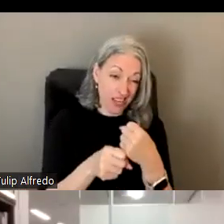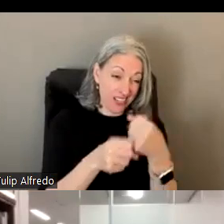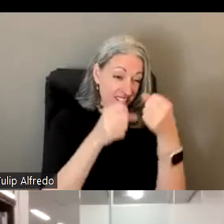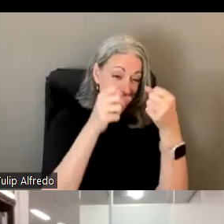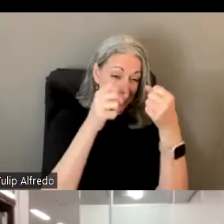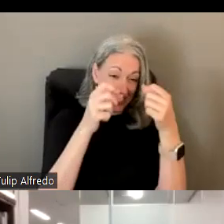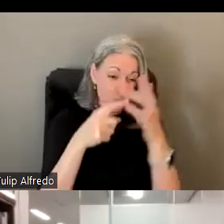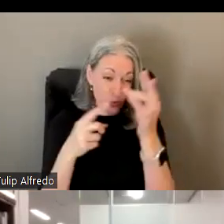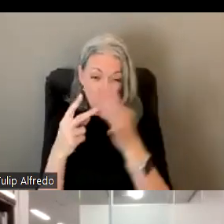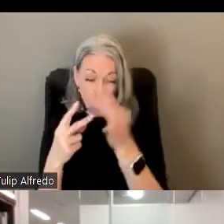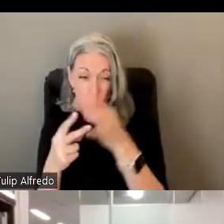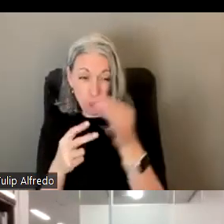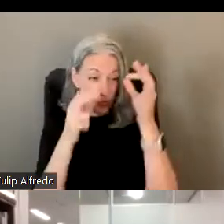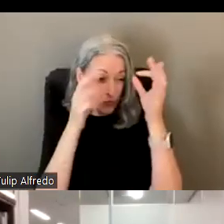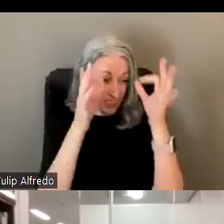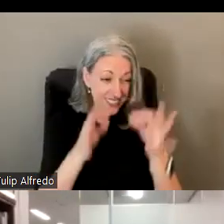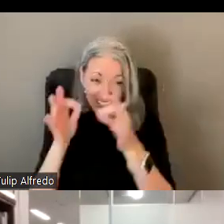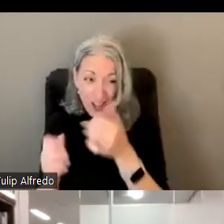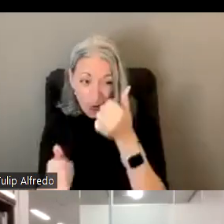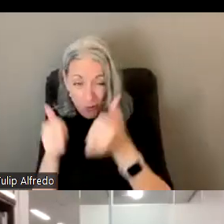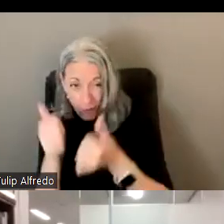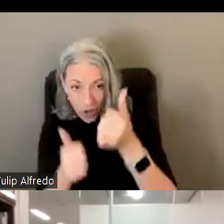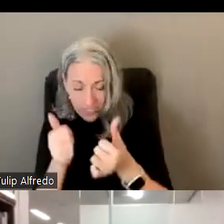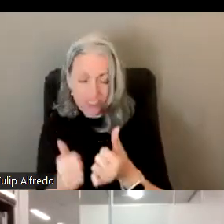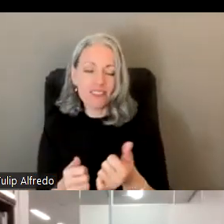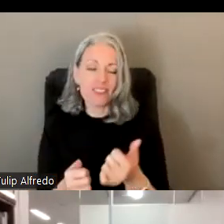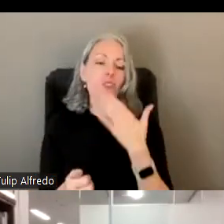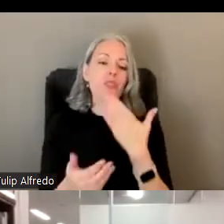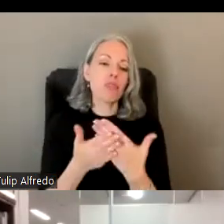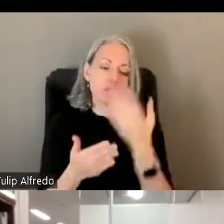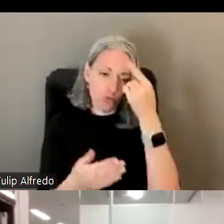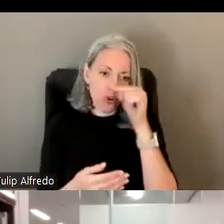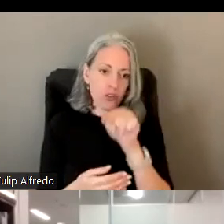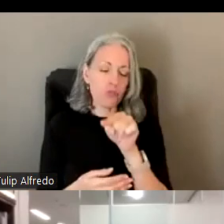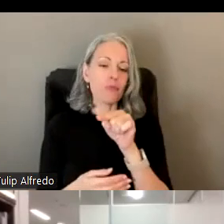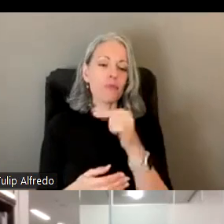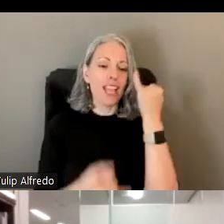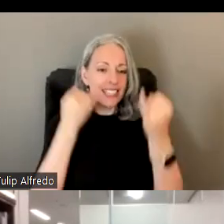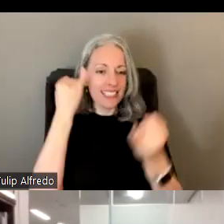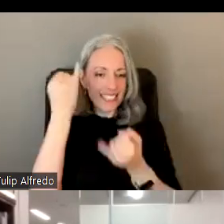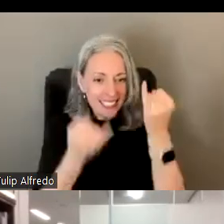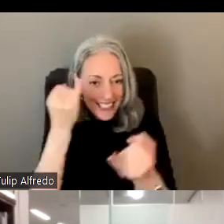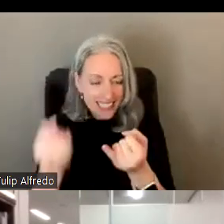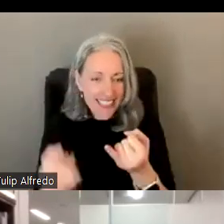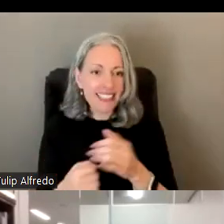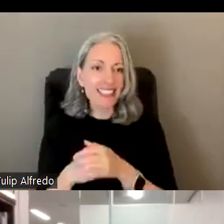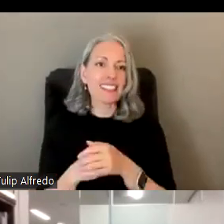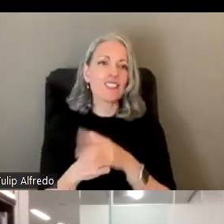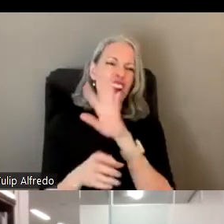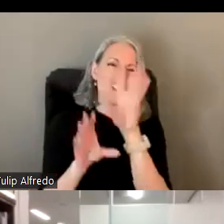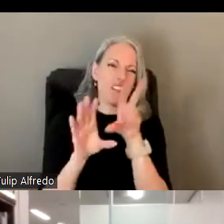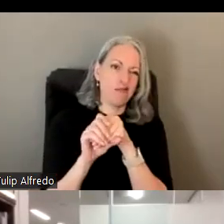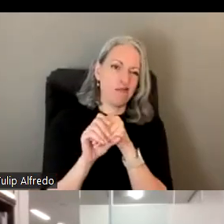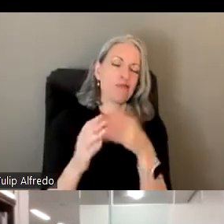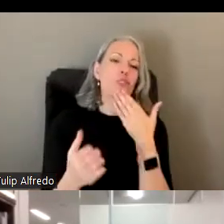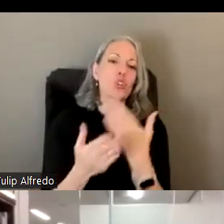choices. And thank you for all the really terrific ideas about how we can do that and try and incorporate as many good